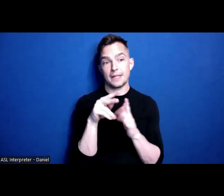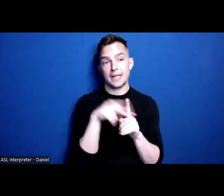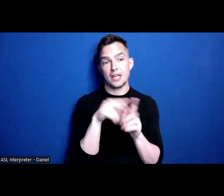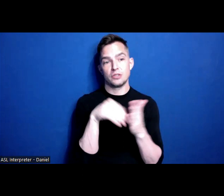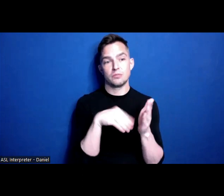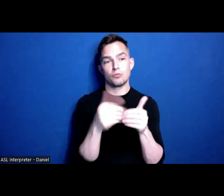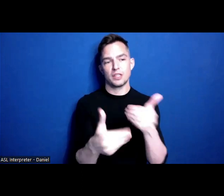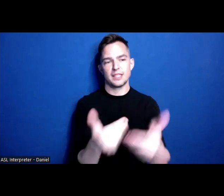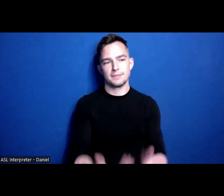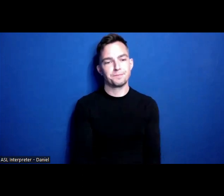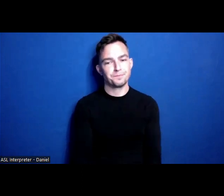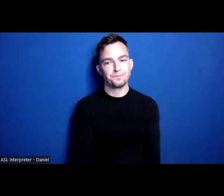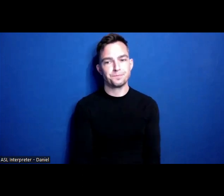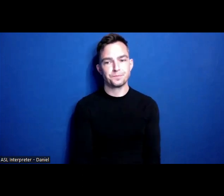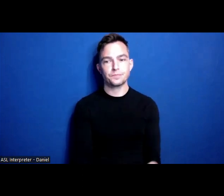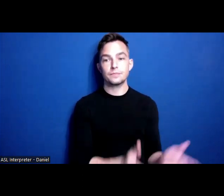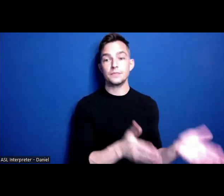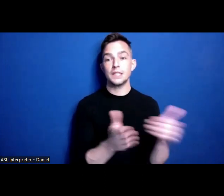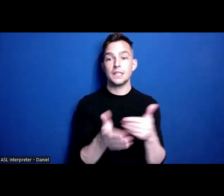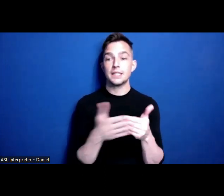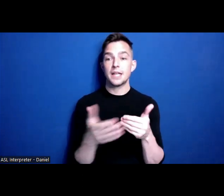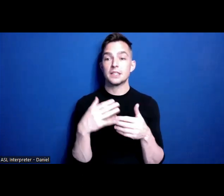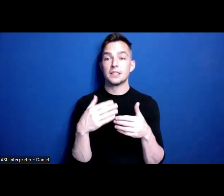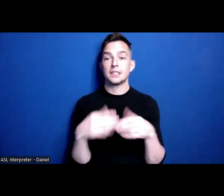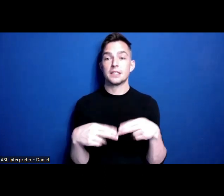process. Next slide, please.